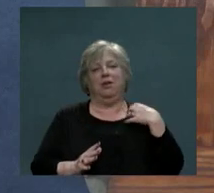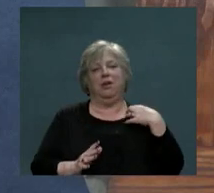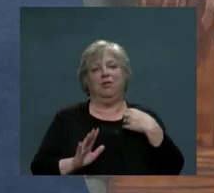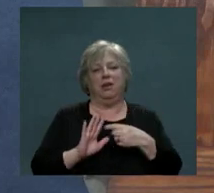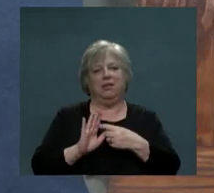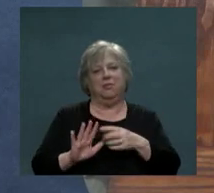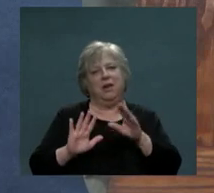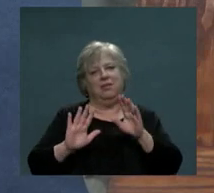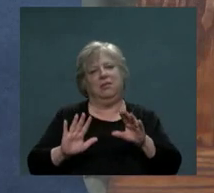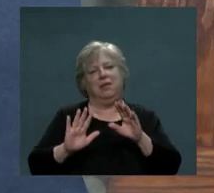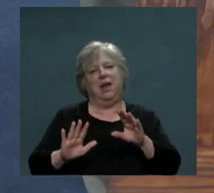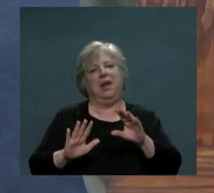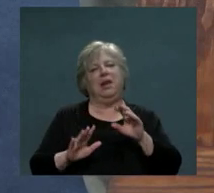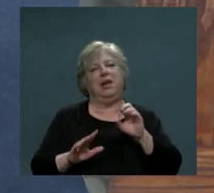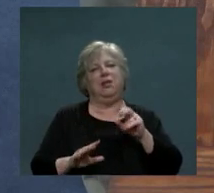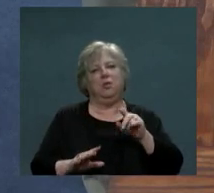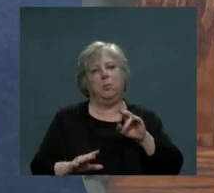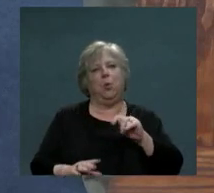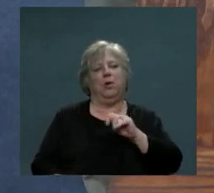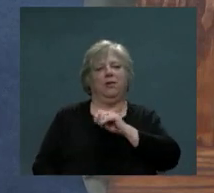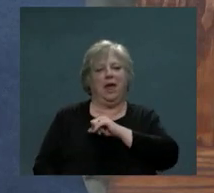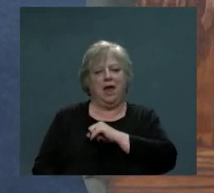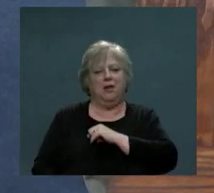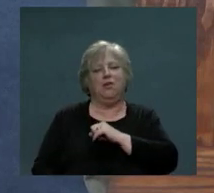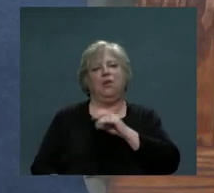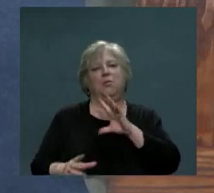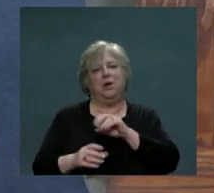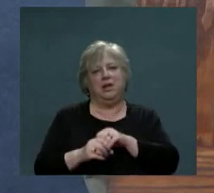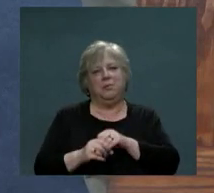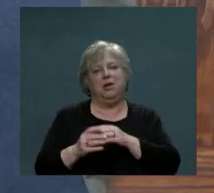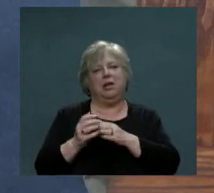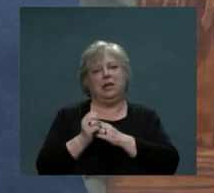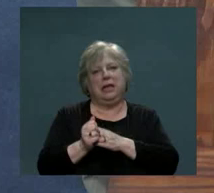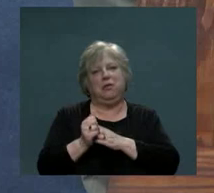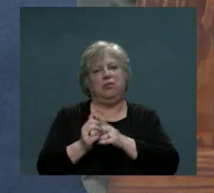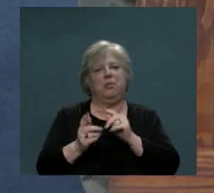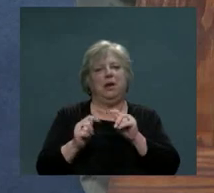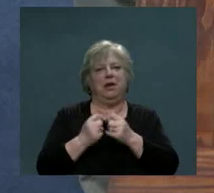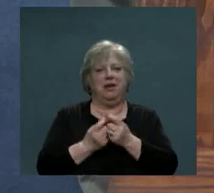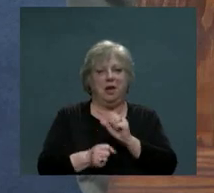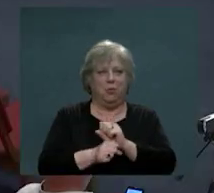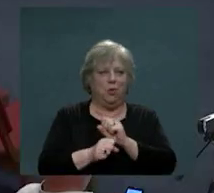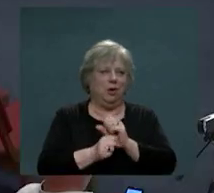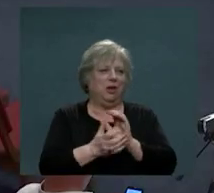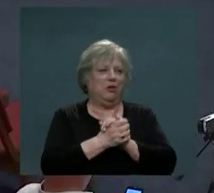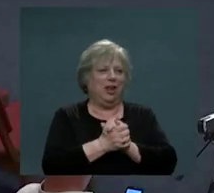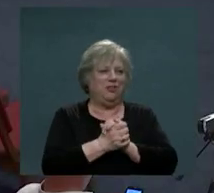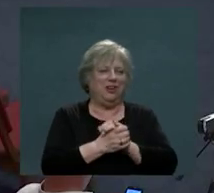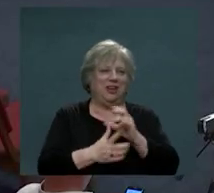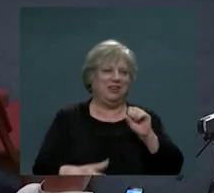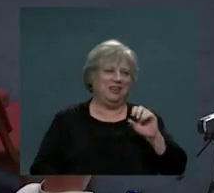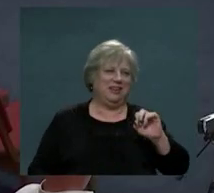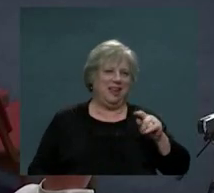exemplified outstanding sportsmanship, participation, leadership, responsibility, and teamwork. Congratulations, Seth.